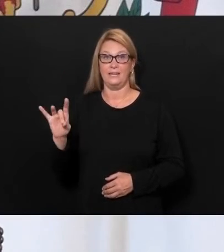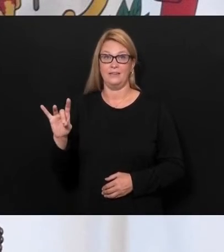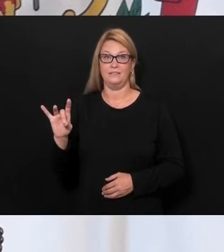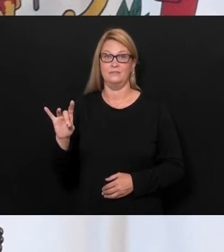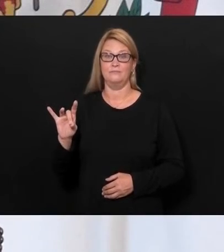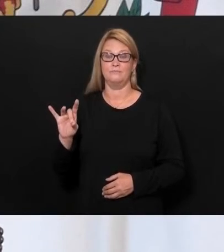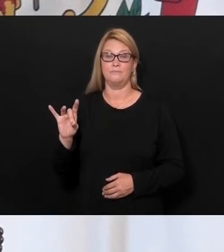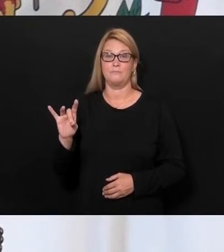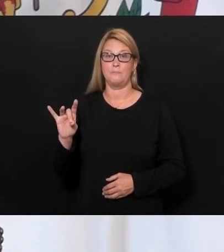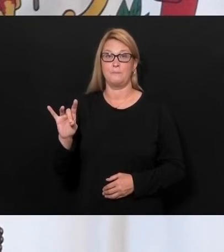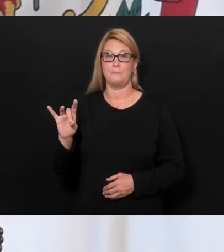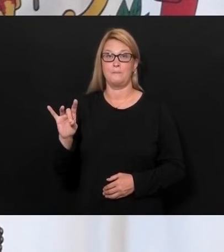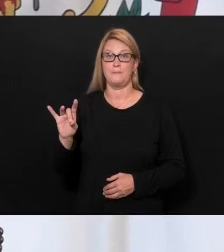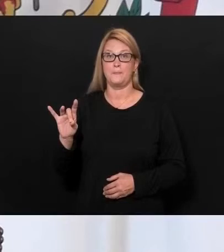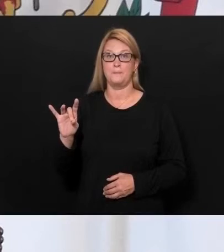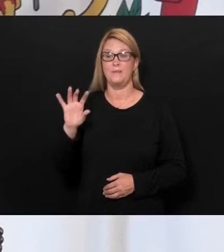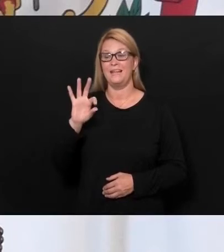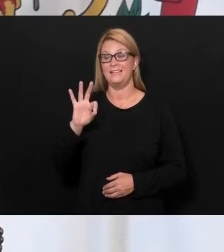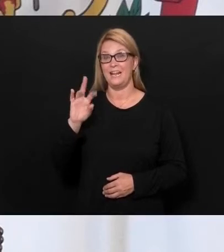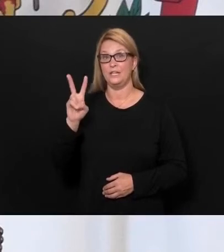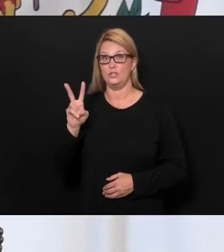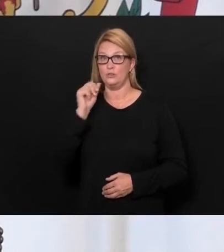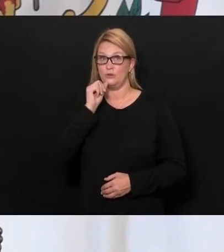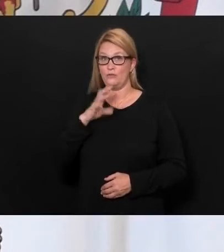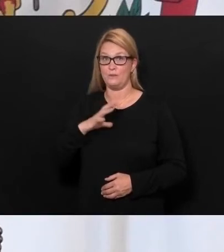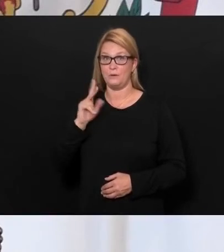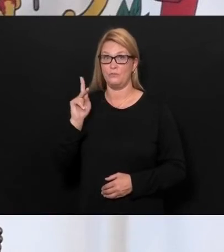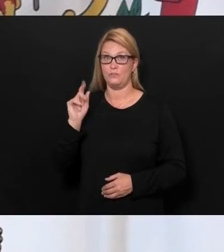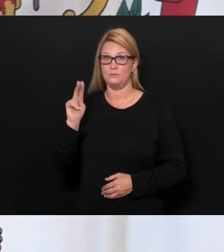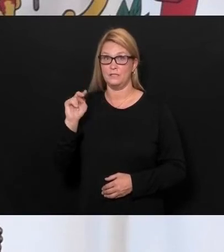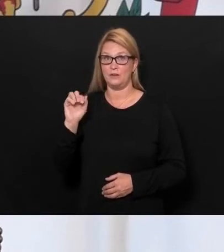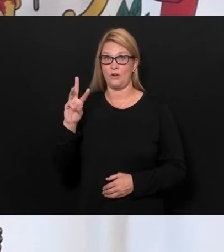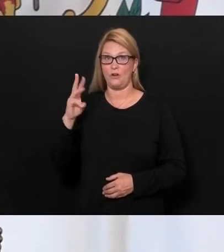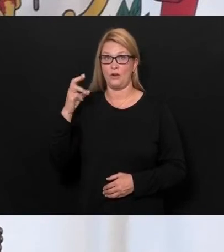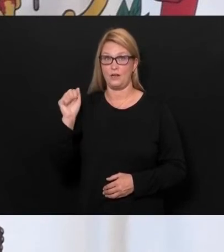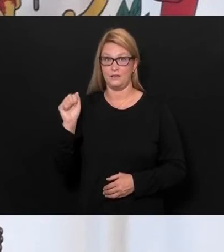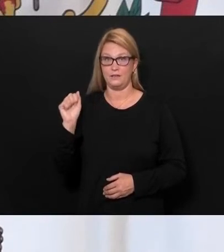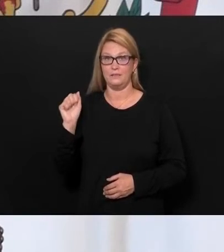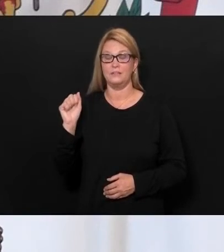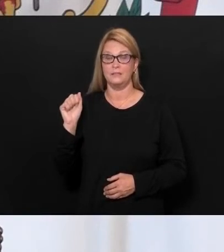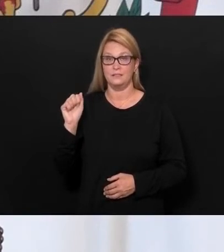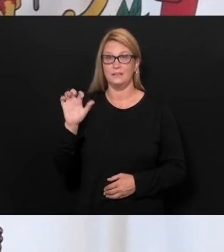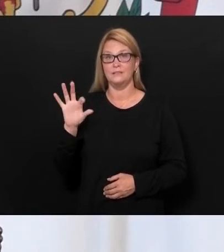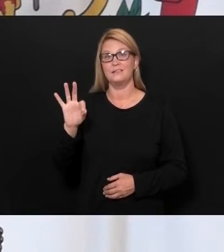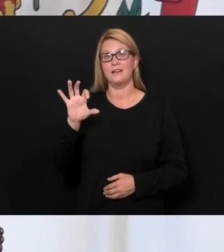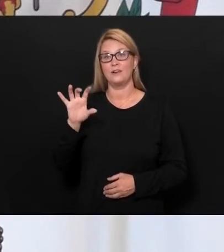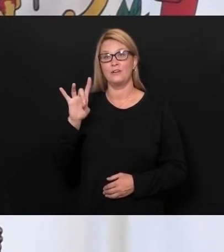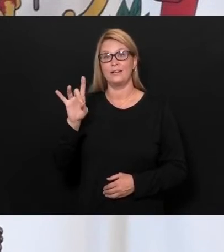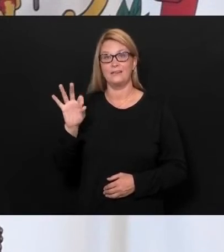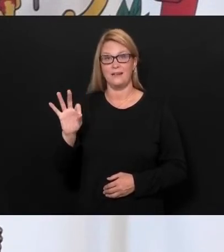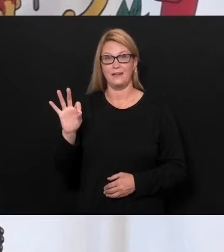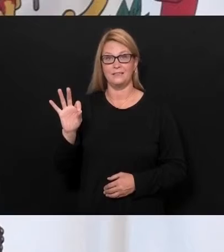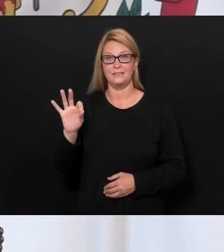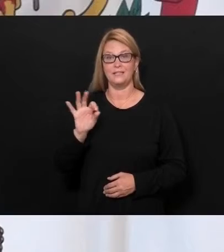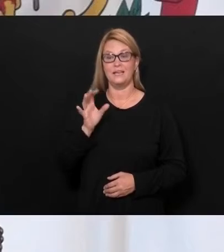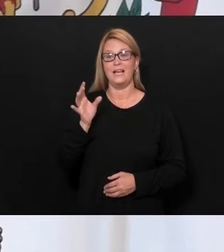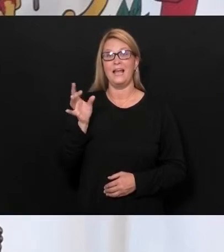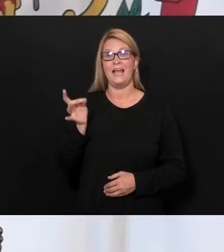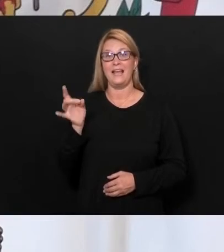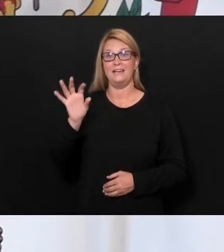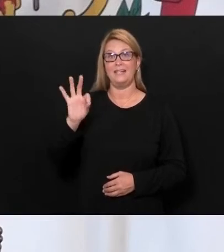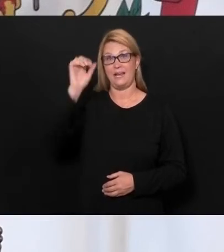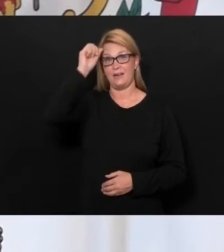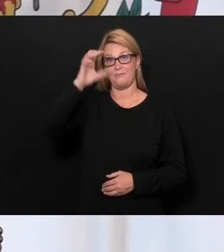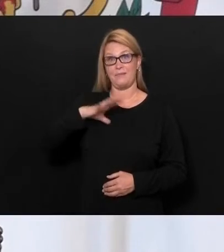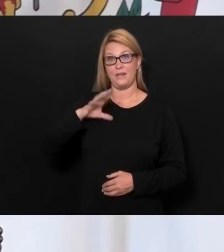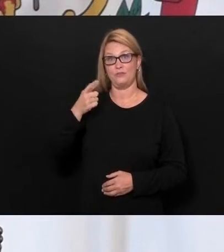a 92-year-old female from Kanawha County. The 989th death, an 89-year-old